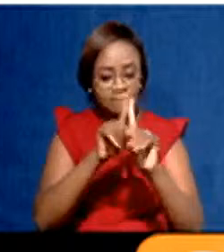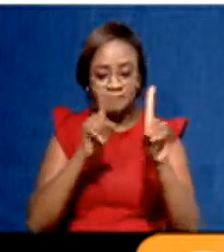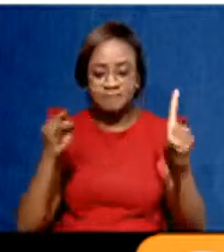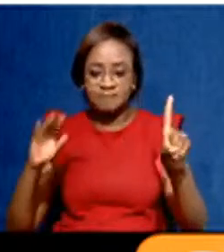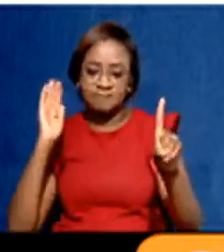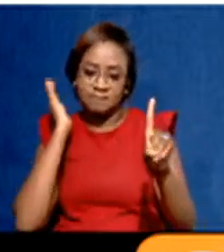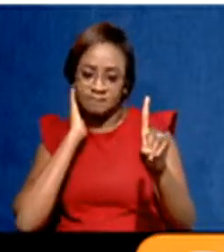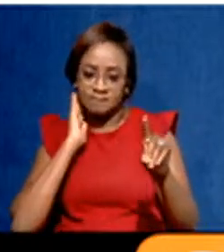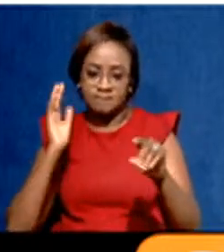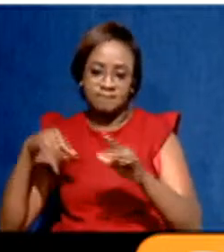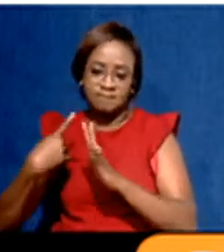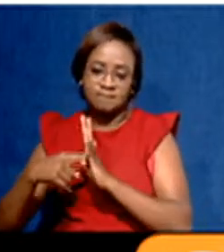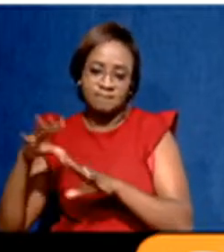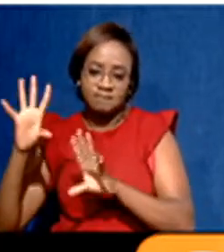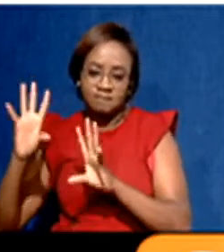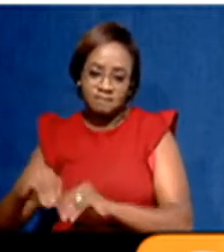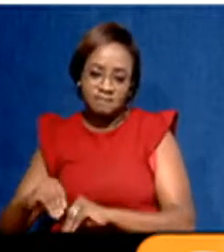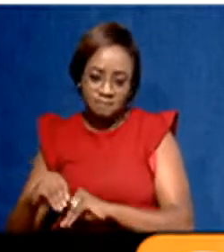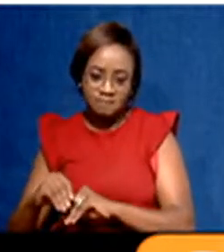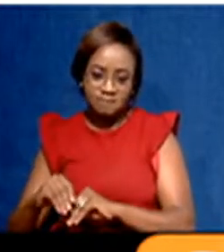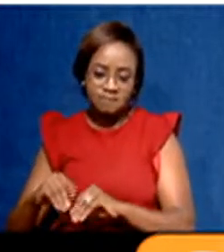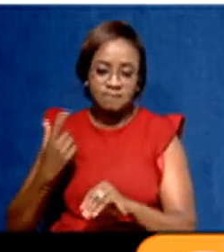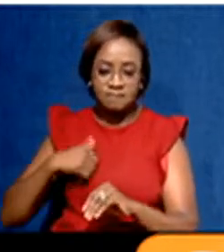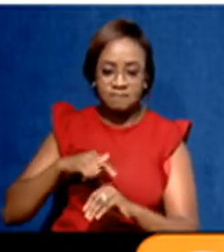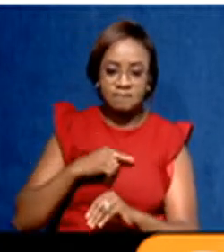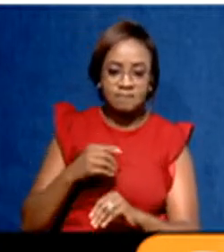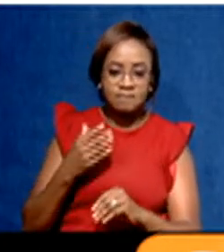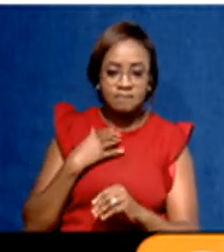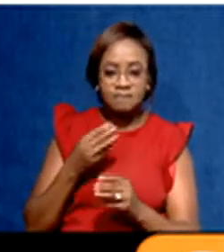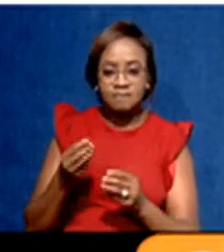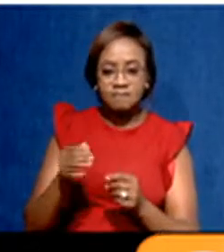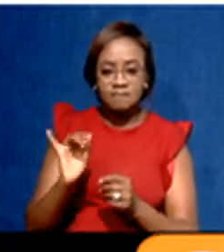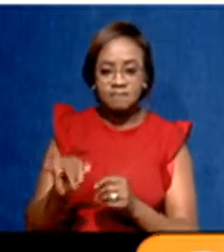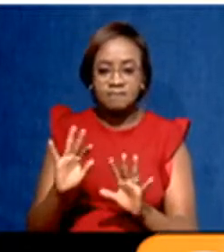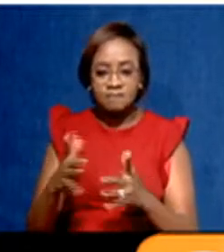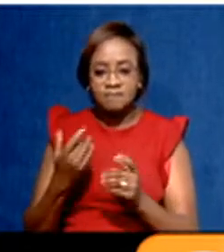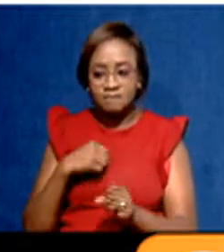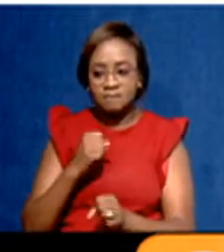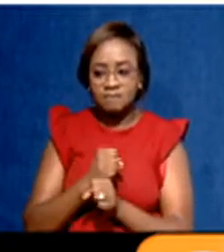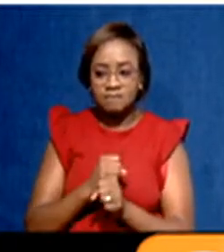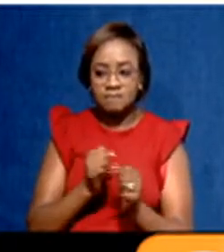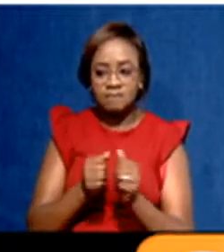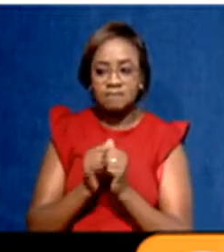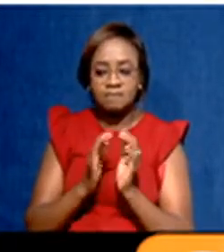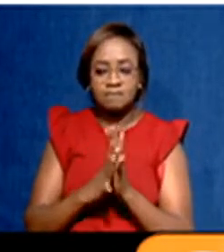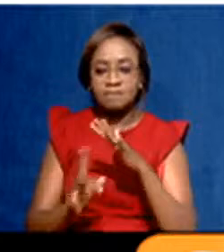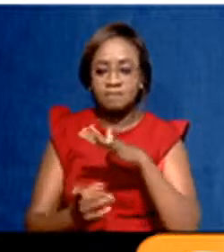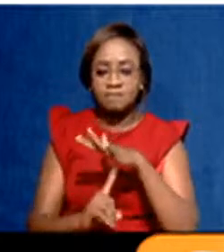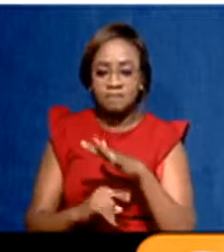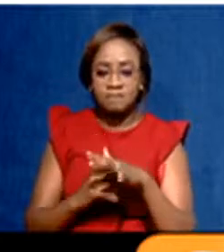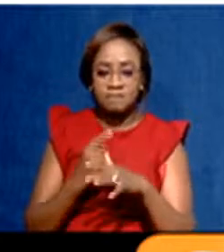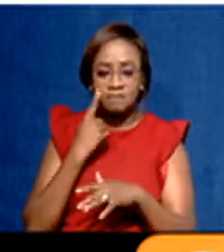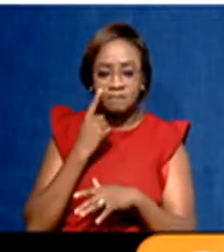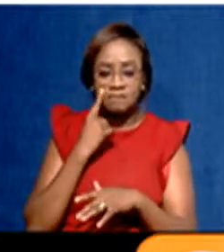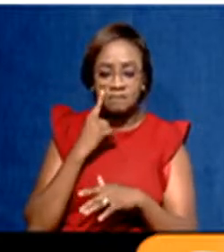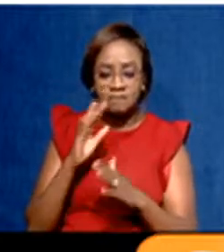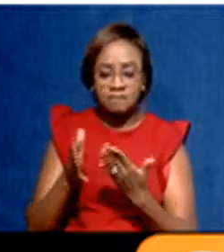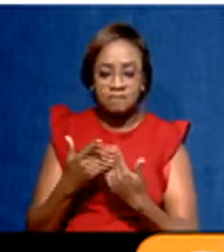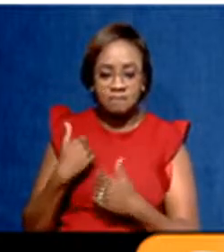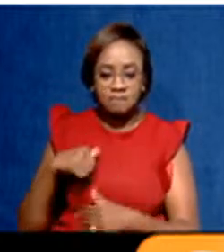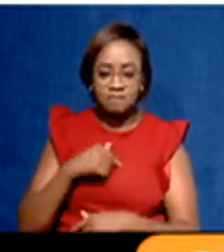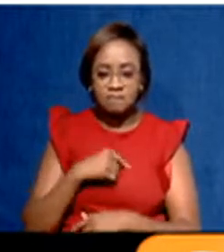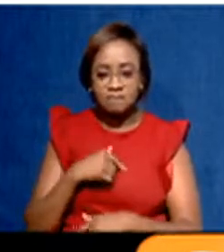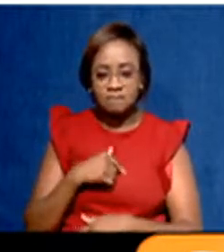mitigate that, we are talking to the ministry to have servers at clouds or a